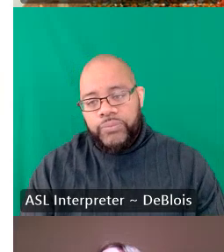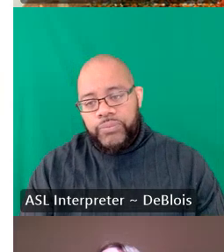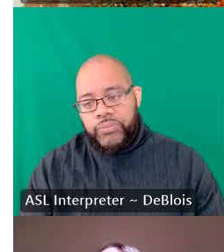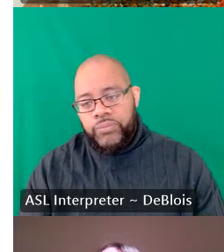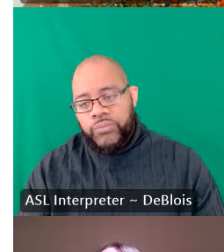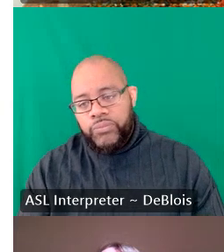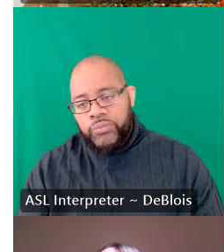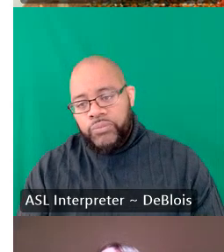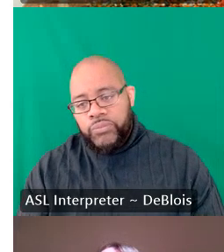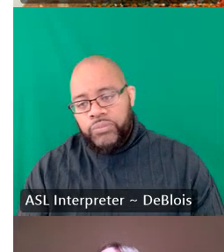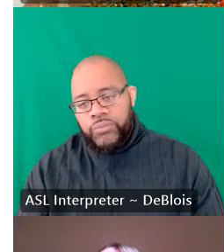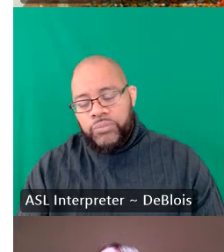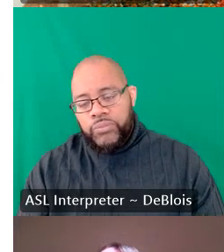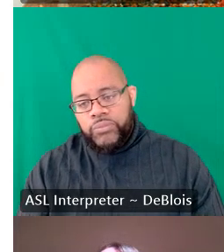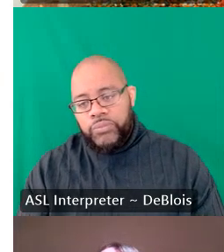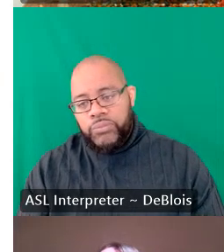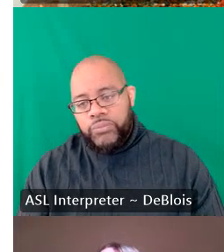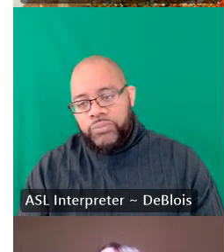So